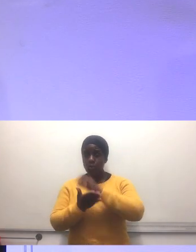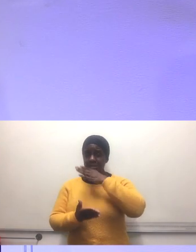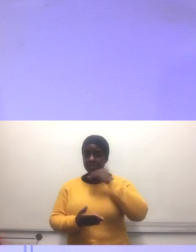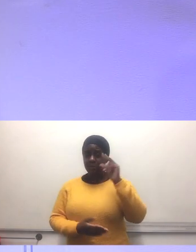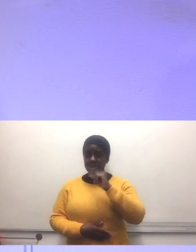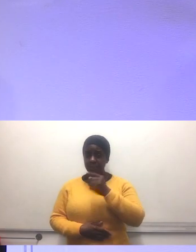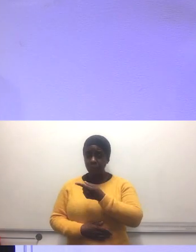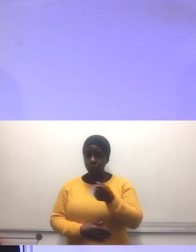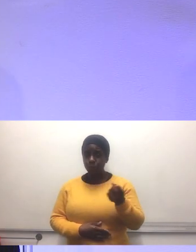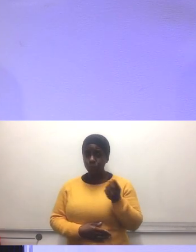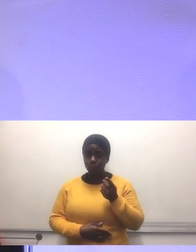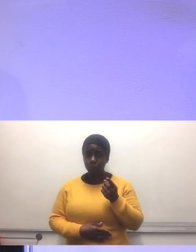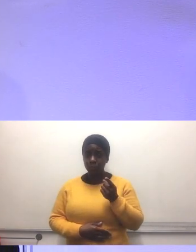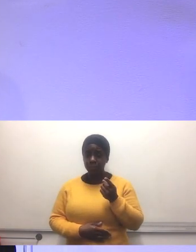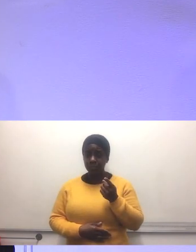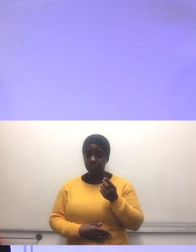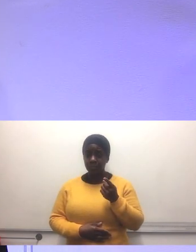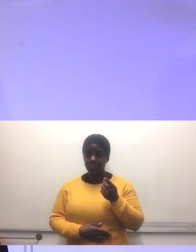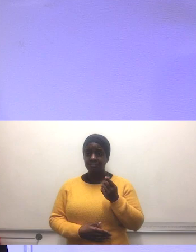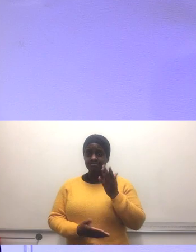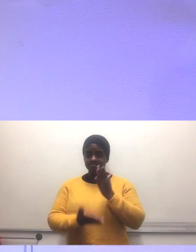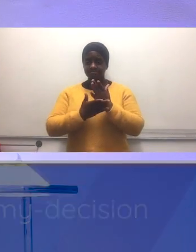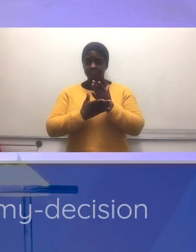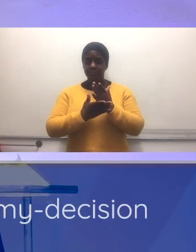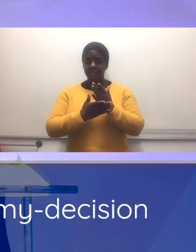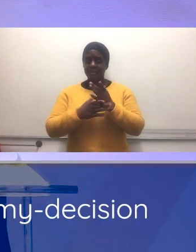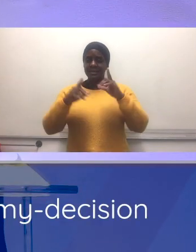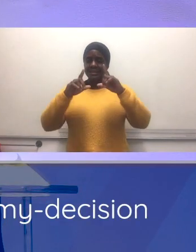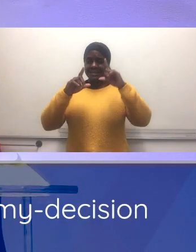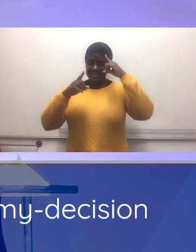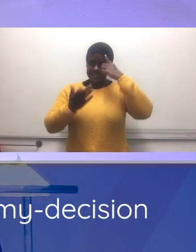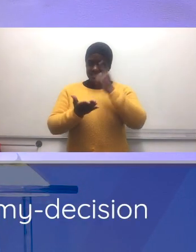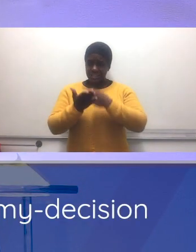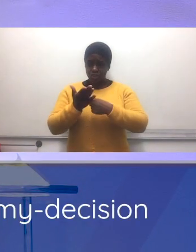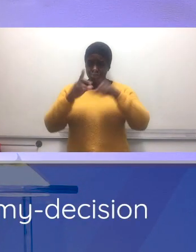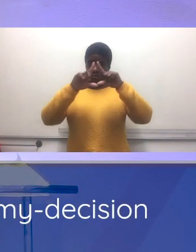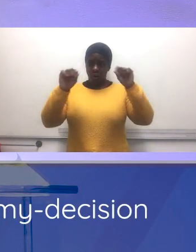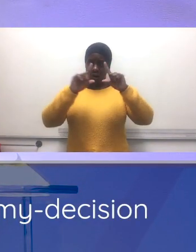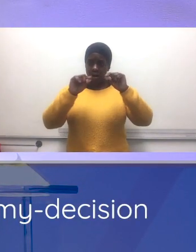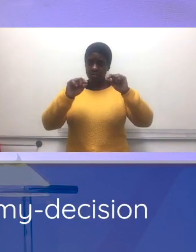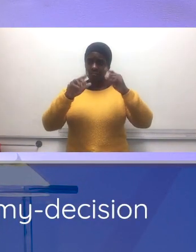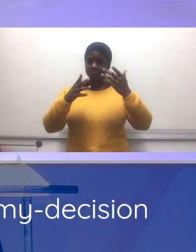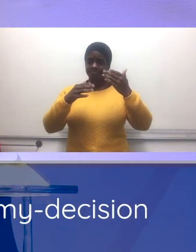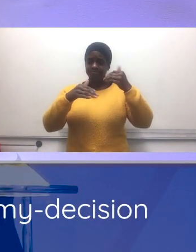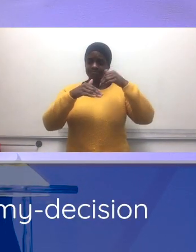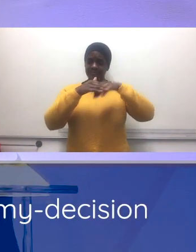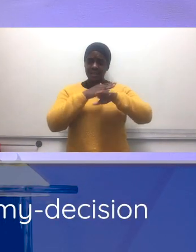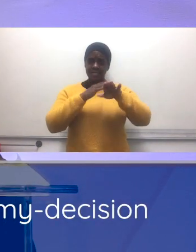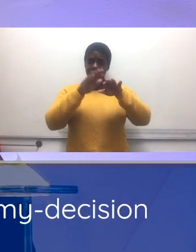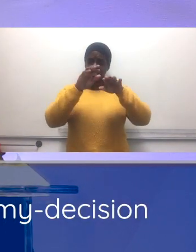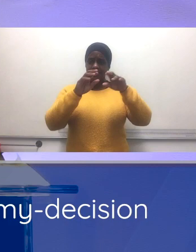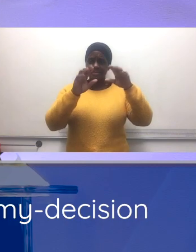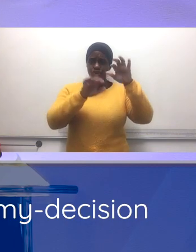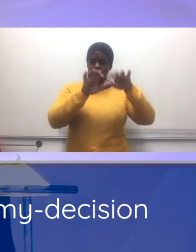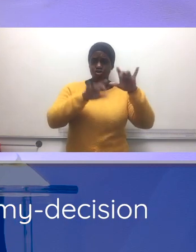to. There is a decision card that is posted in the chat on the stream. Why not sign that